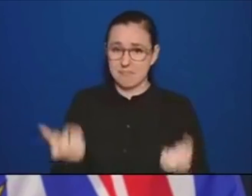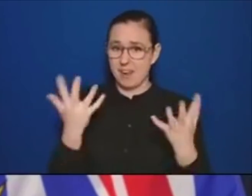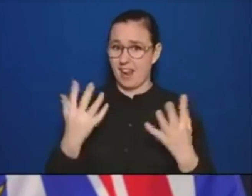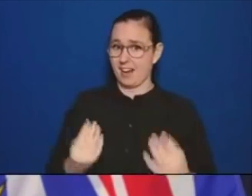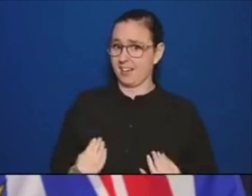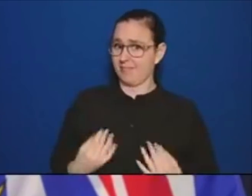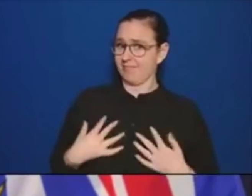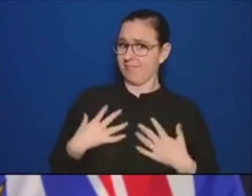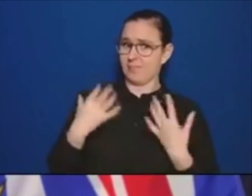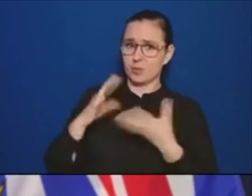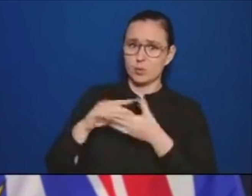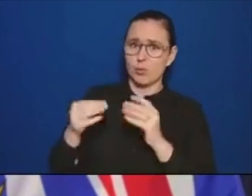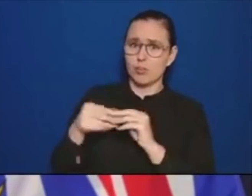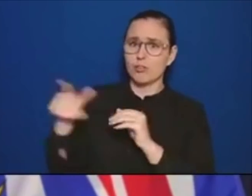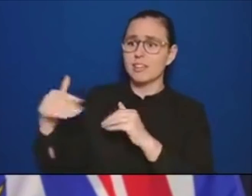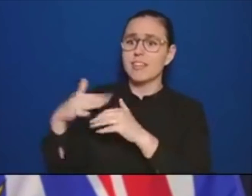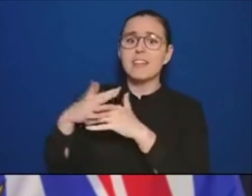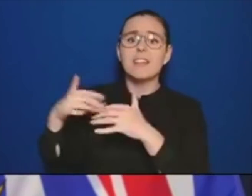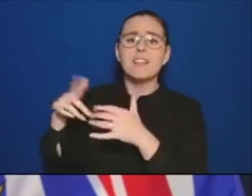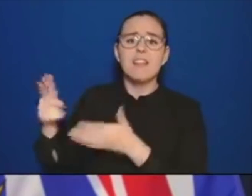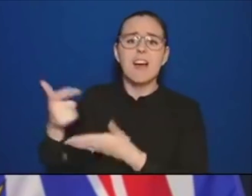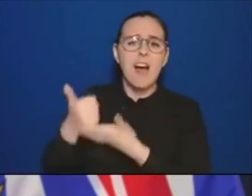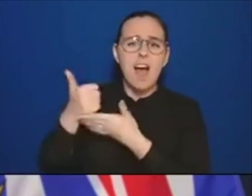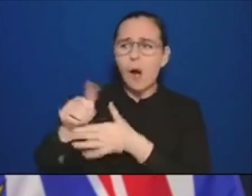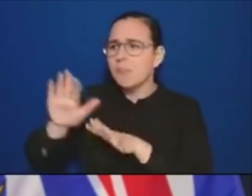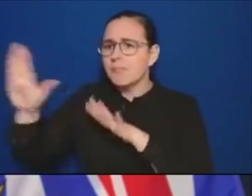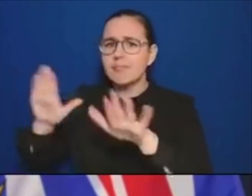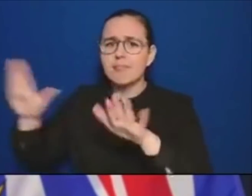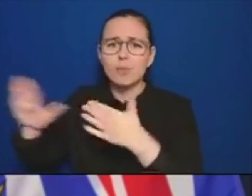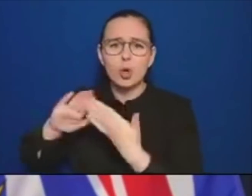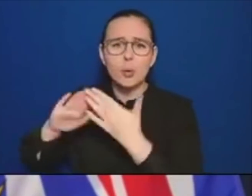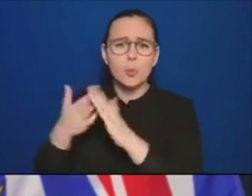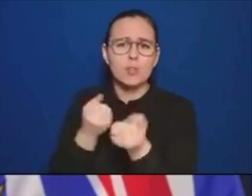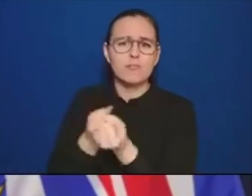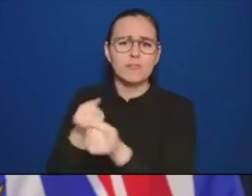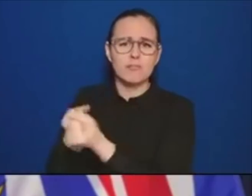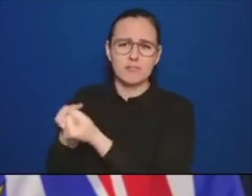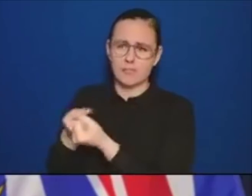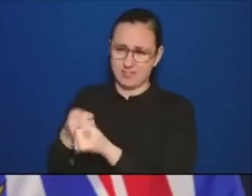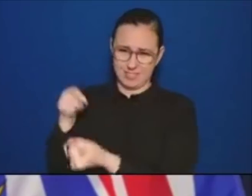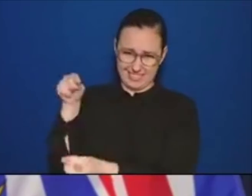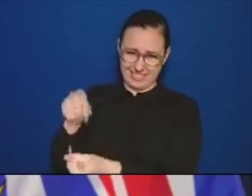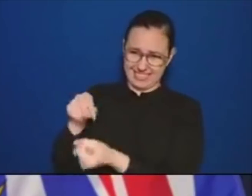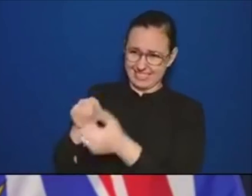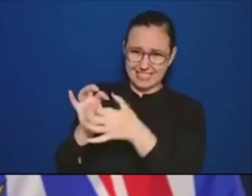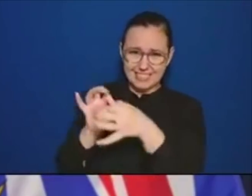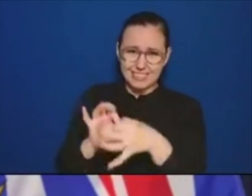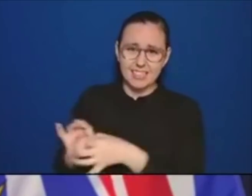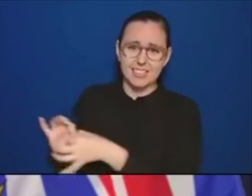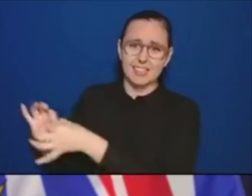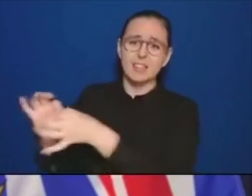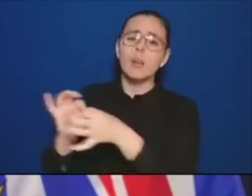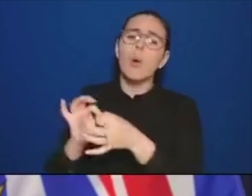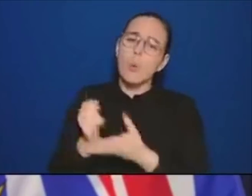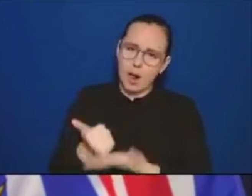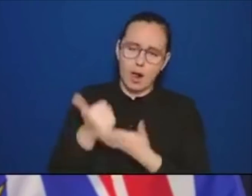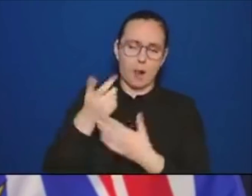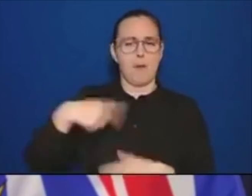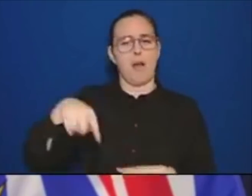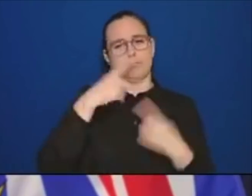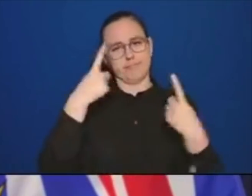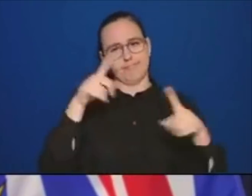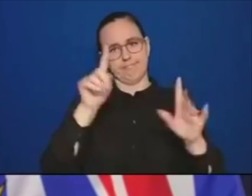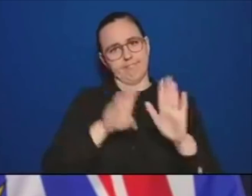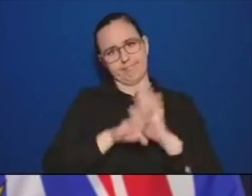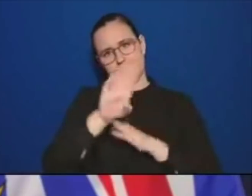spirit of cooperation that will see us through these very difficult times. And it's an incredibly stressful